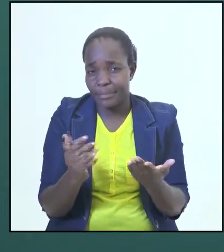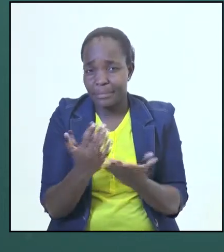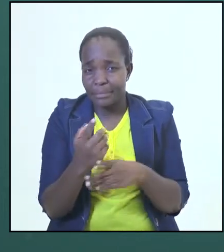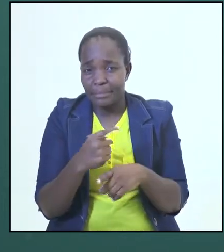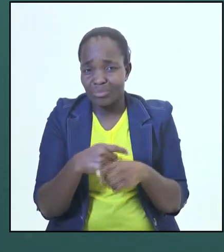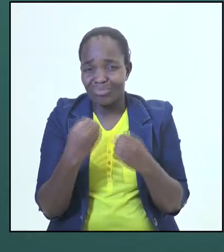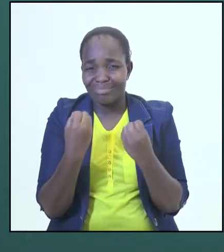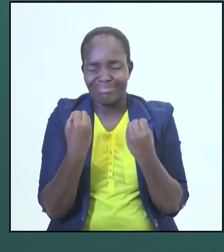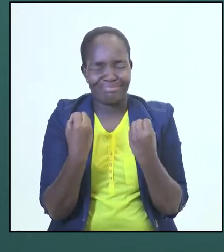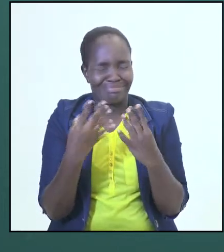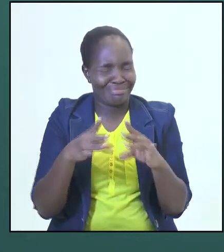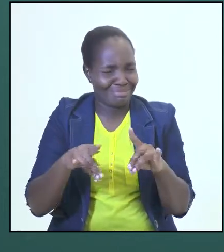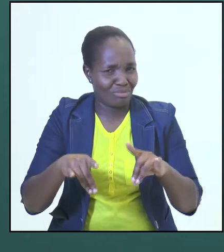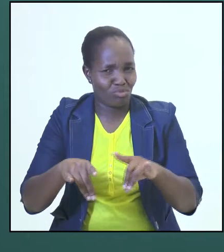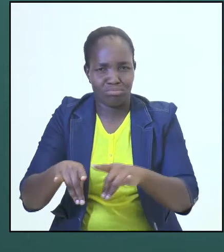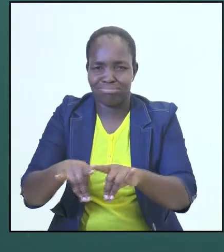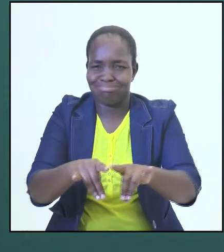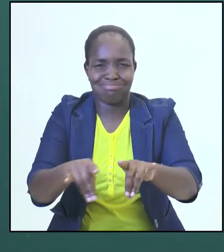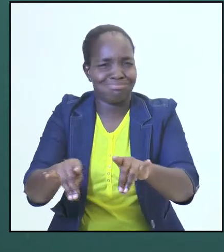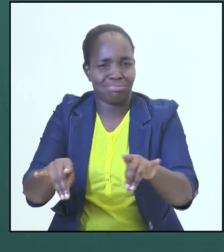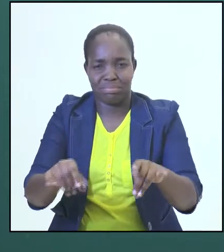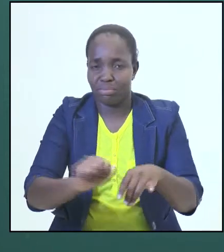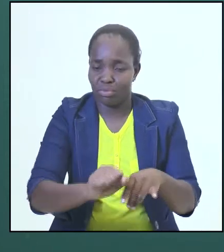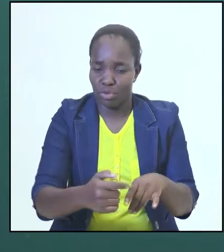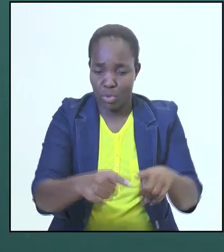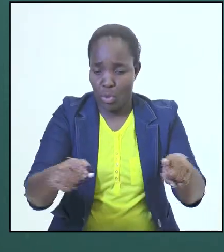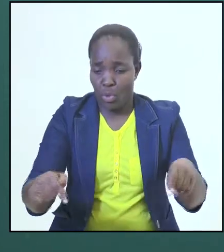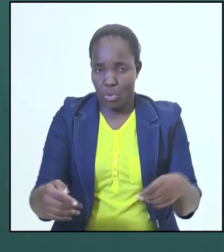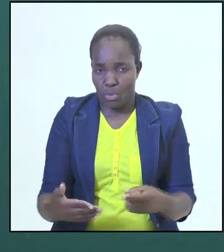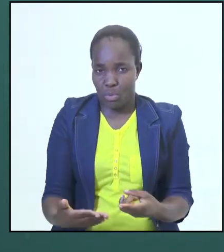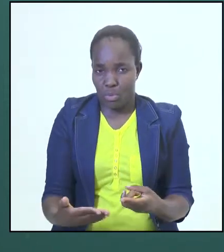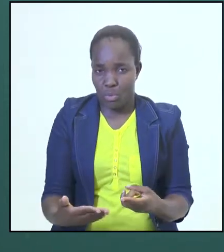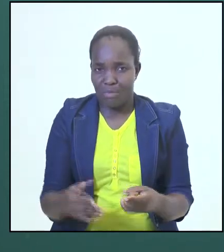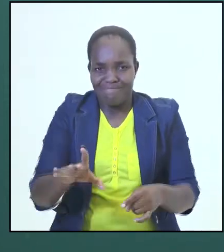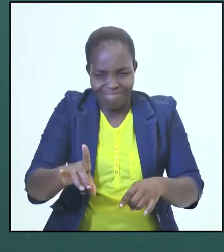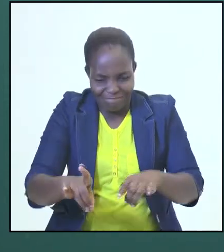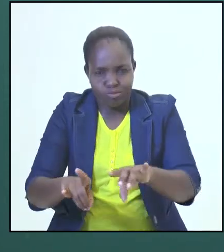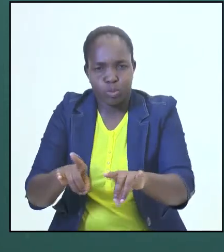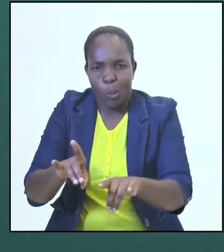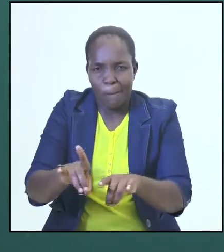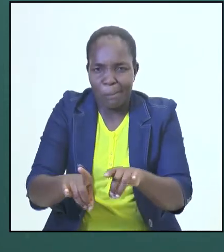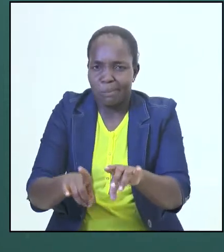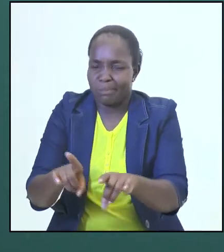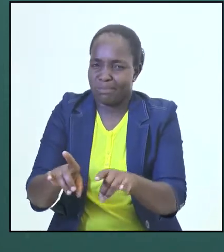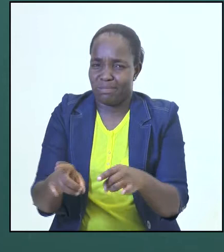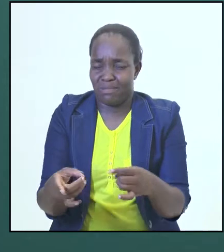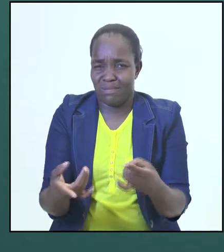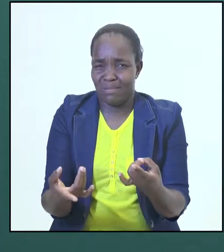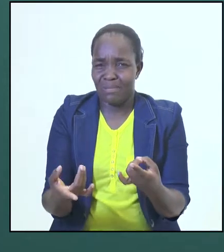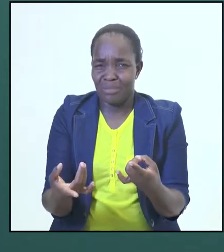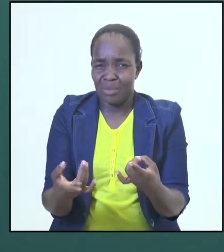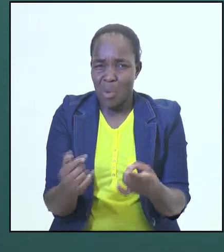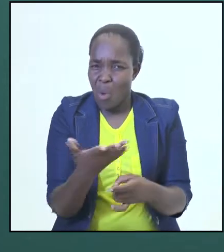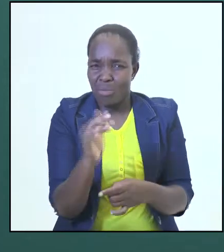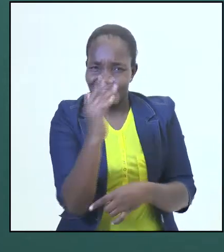too many animals in one grazing area, which then leads to overgrazing. The animals graze all